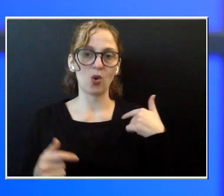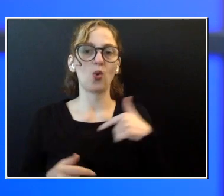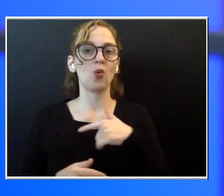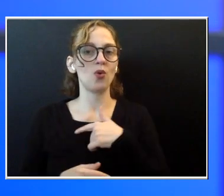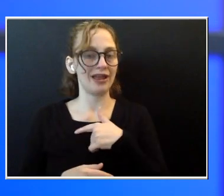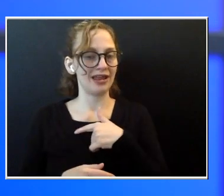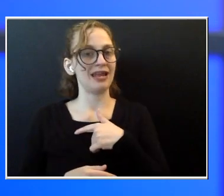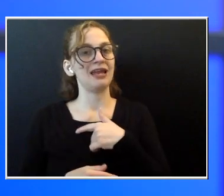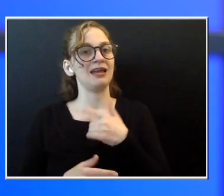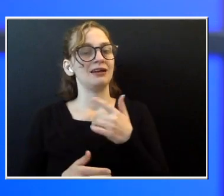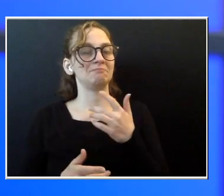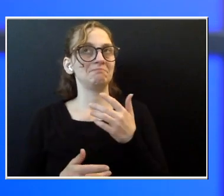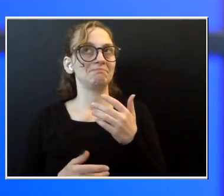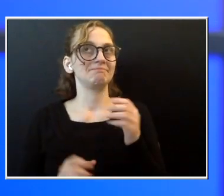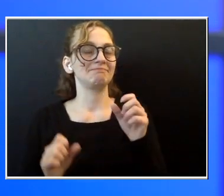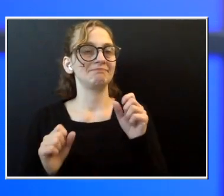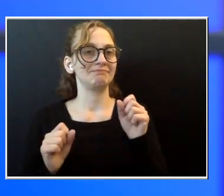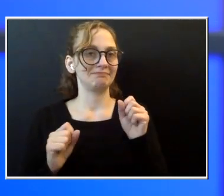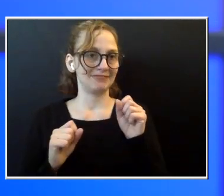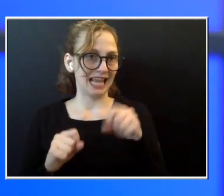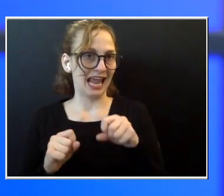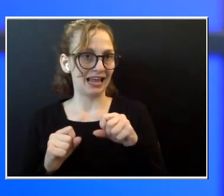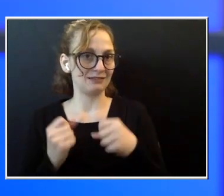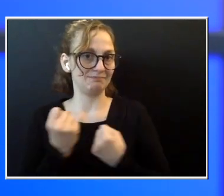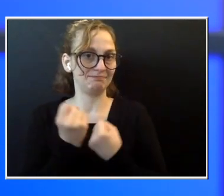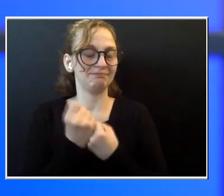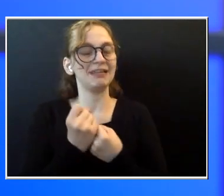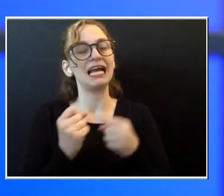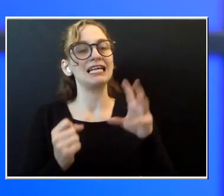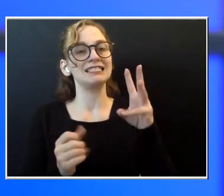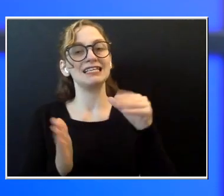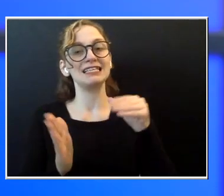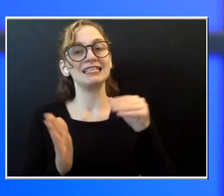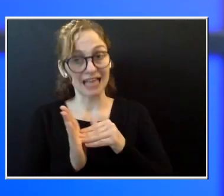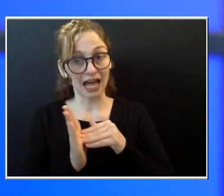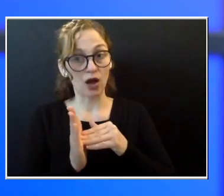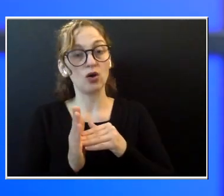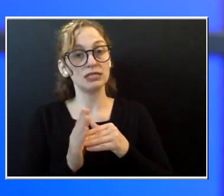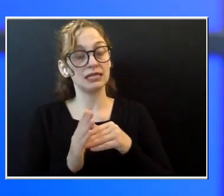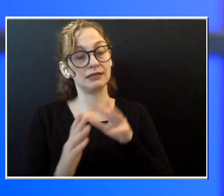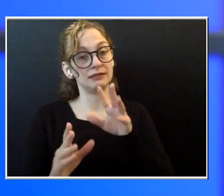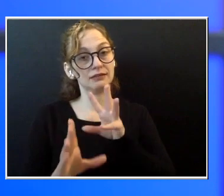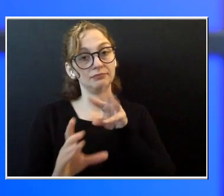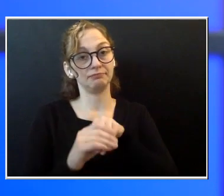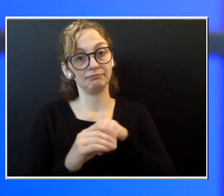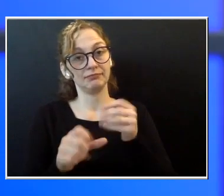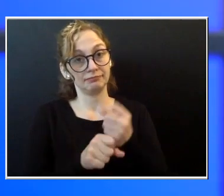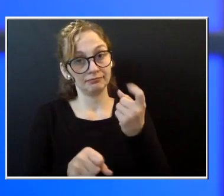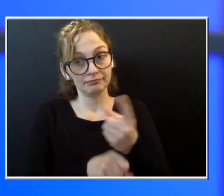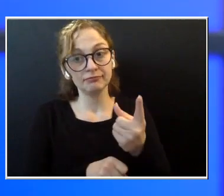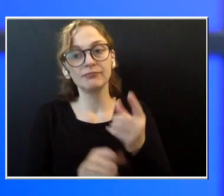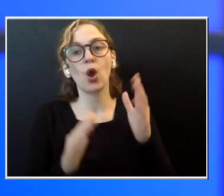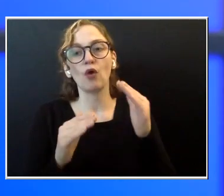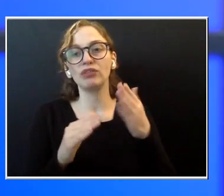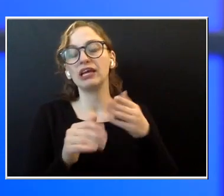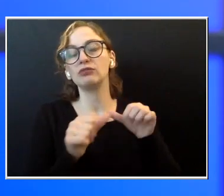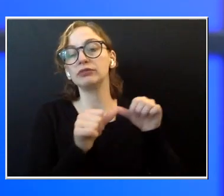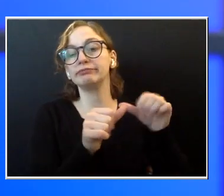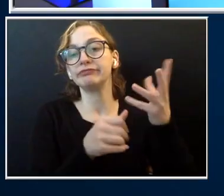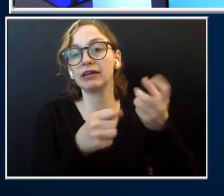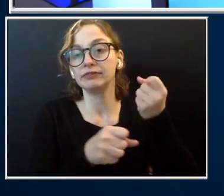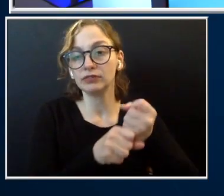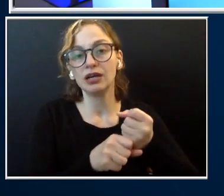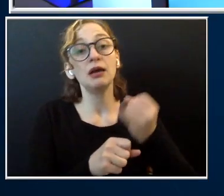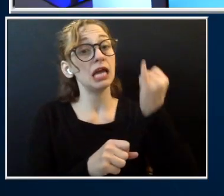year, hopefully over a 5-year period. If more, we welcome them. I'm sure we can figure out how to enroll more